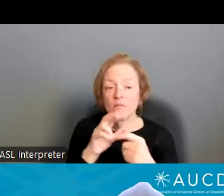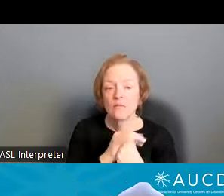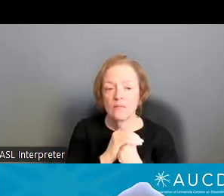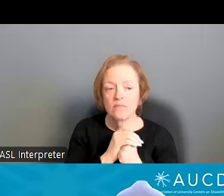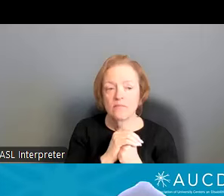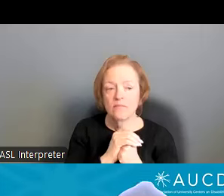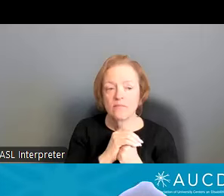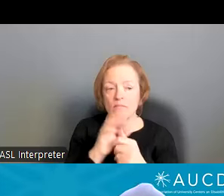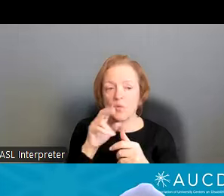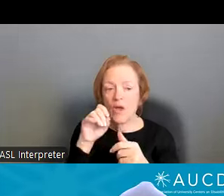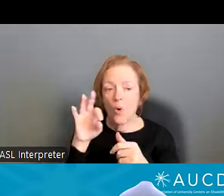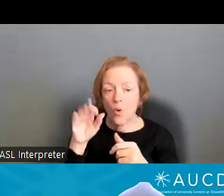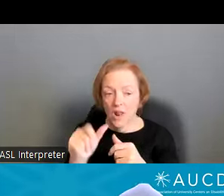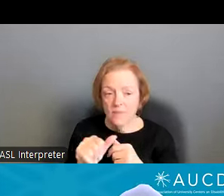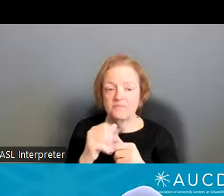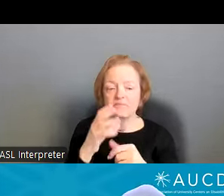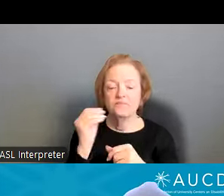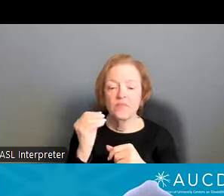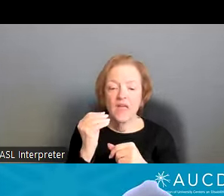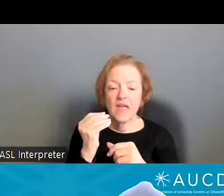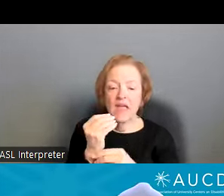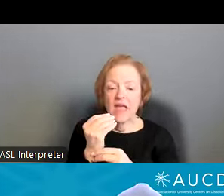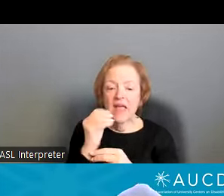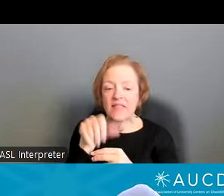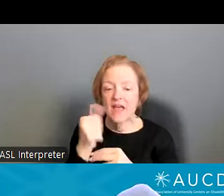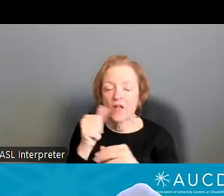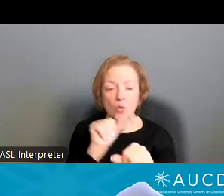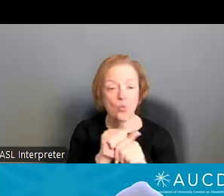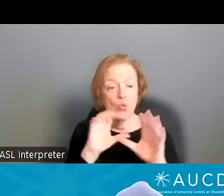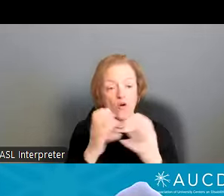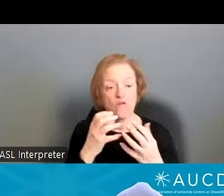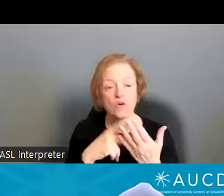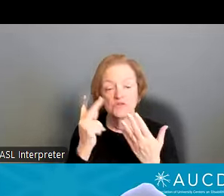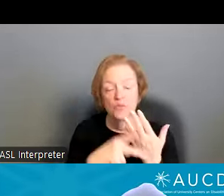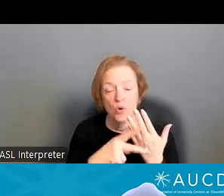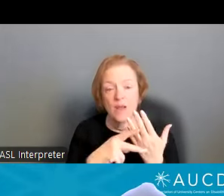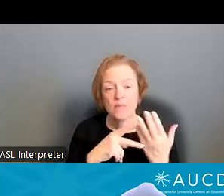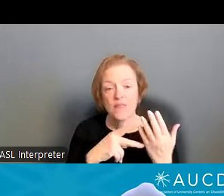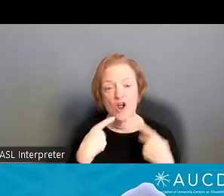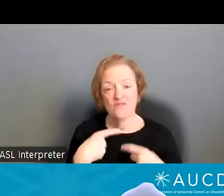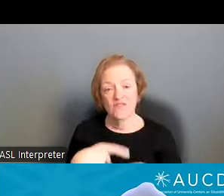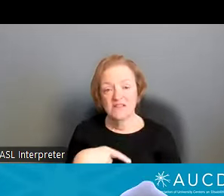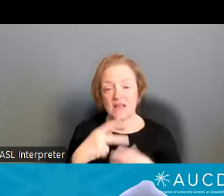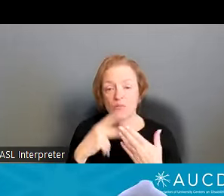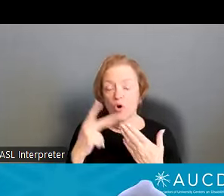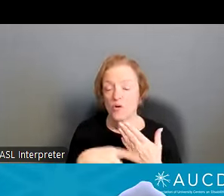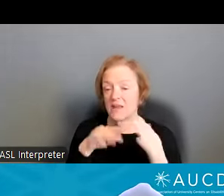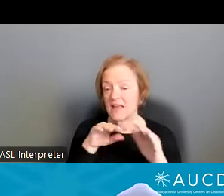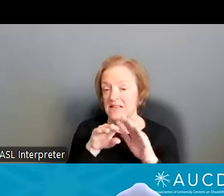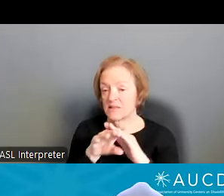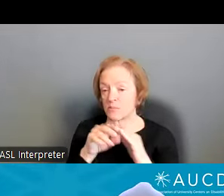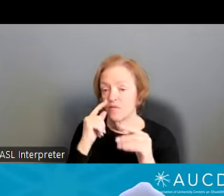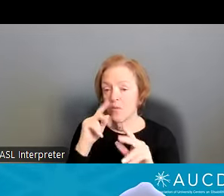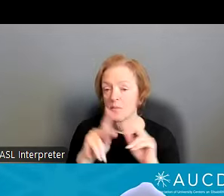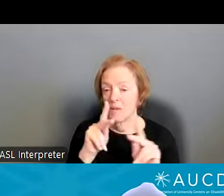And WIOA mandates that job centers, workforce programs are physically and programmatically accessible to people with disabilities